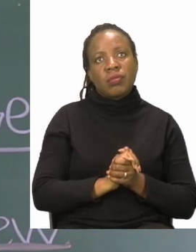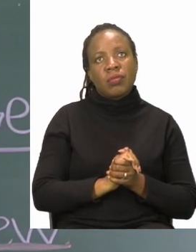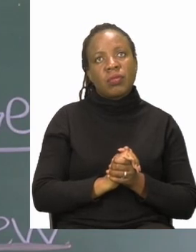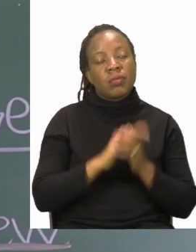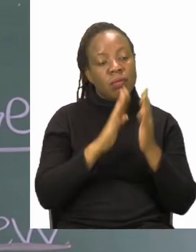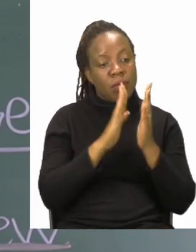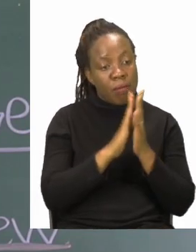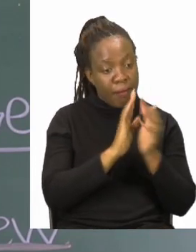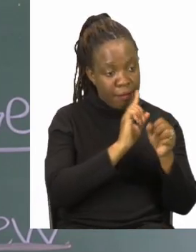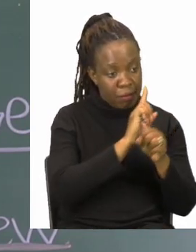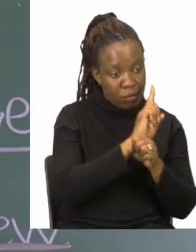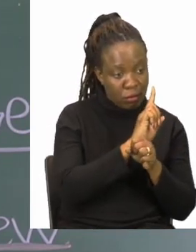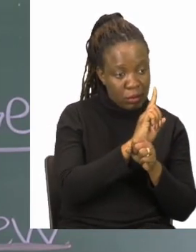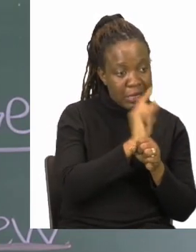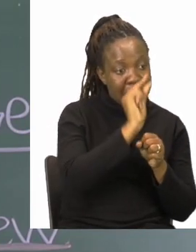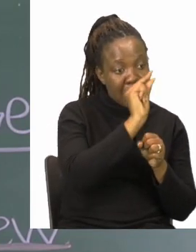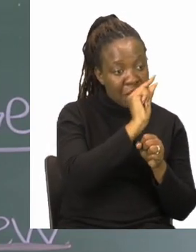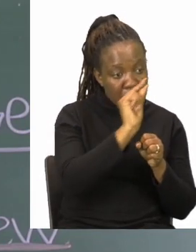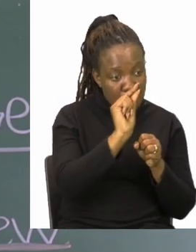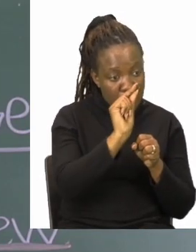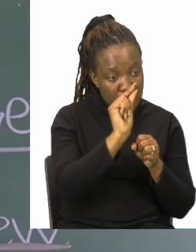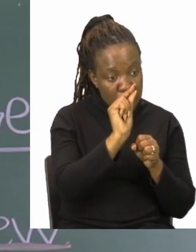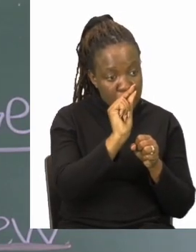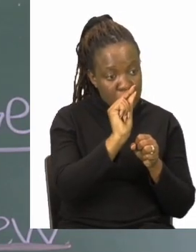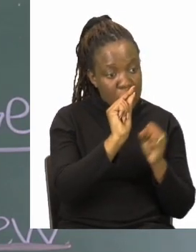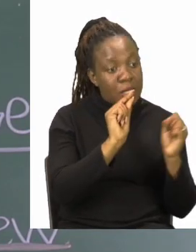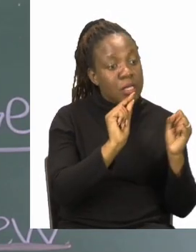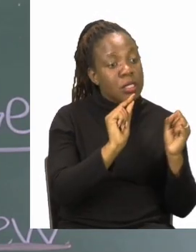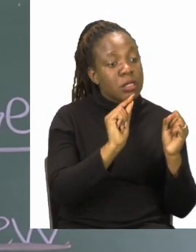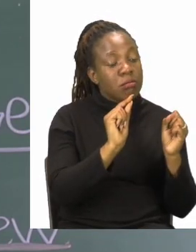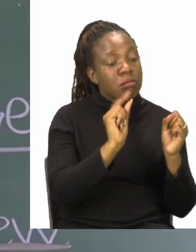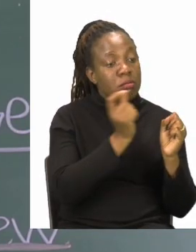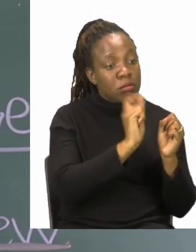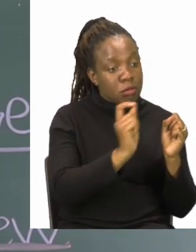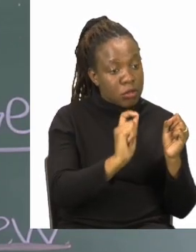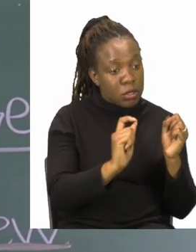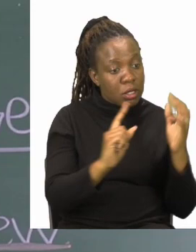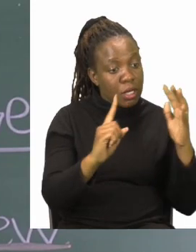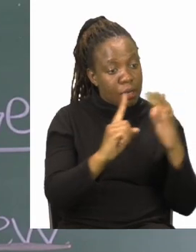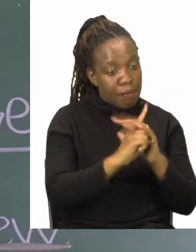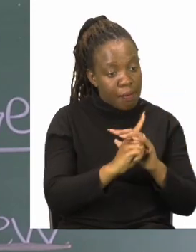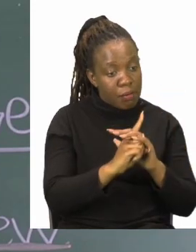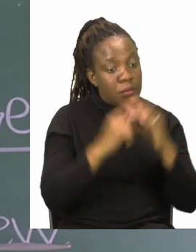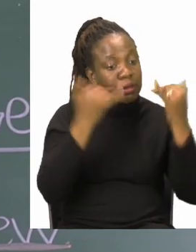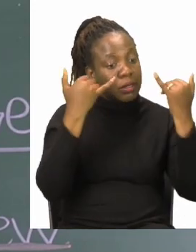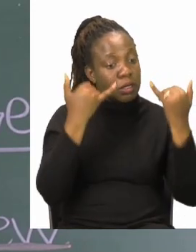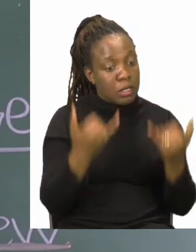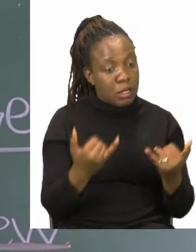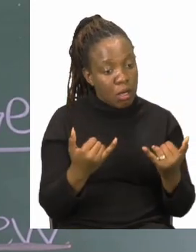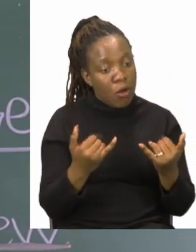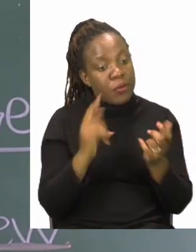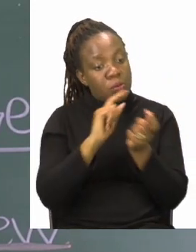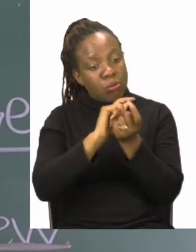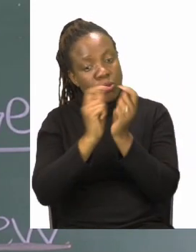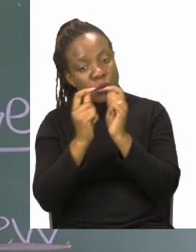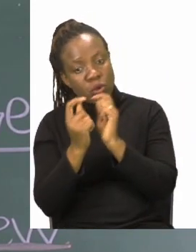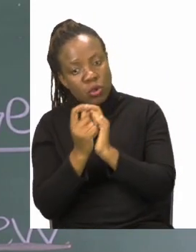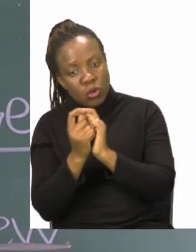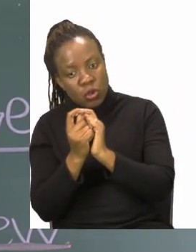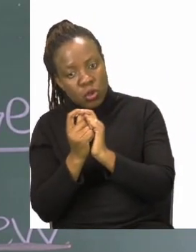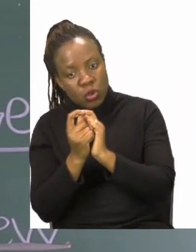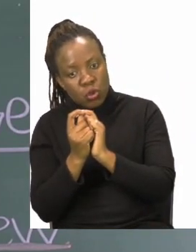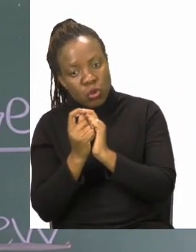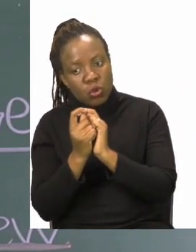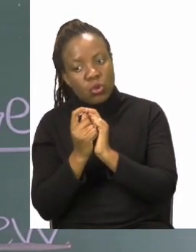the words, turn it into its past tense, remember past tense, and then